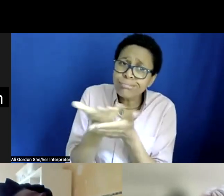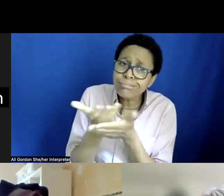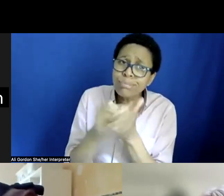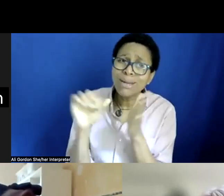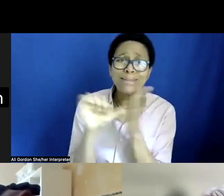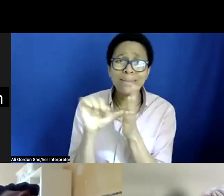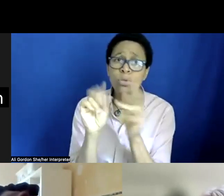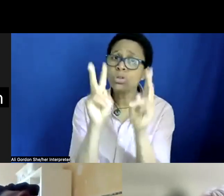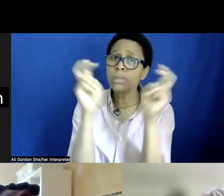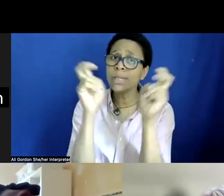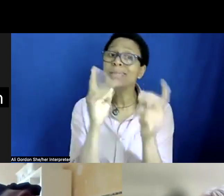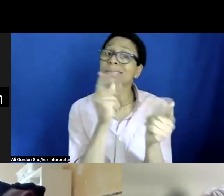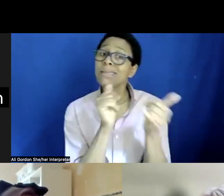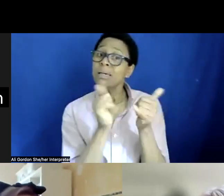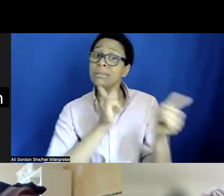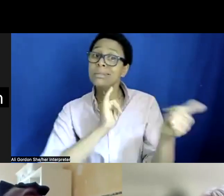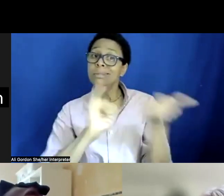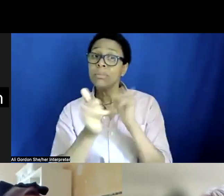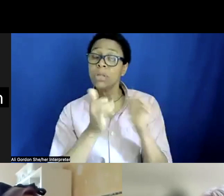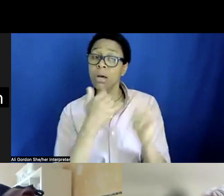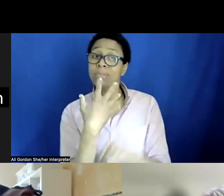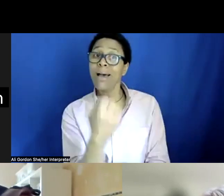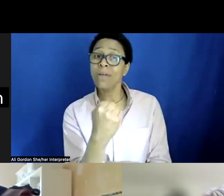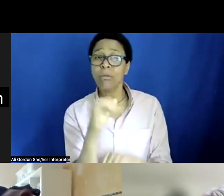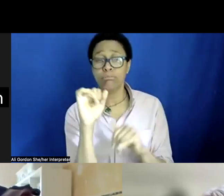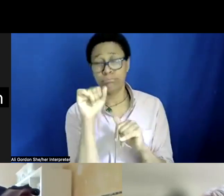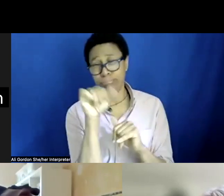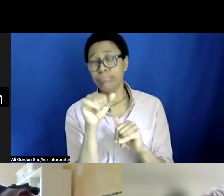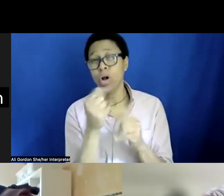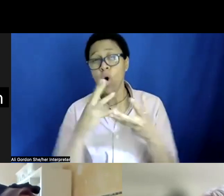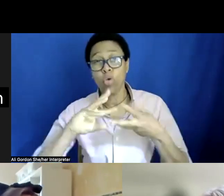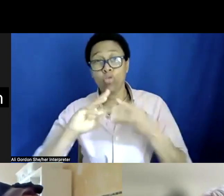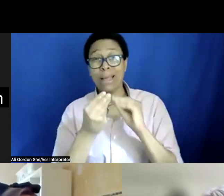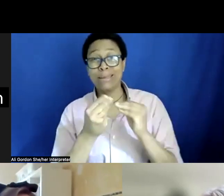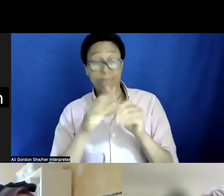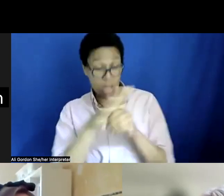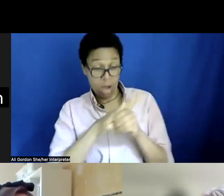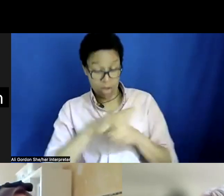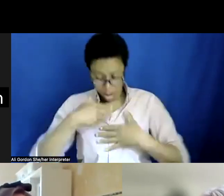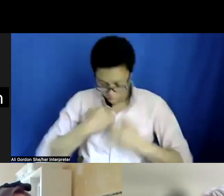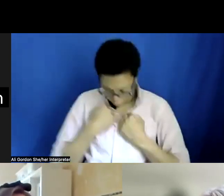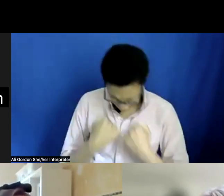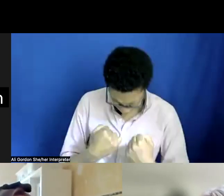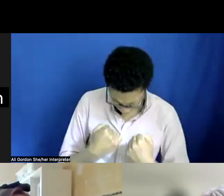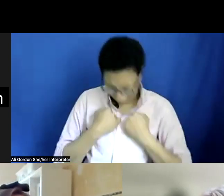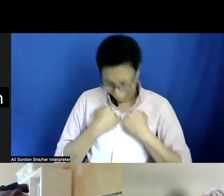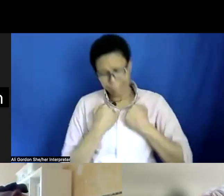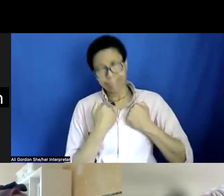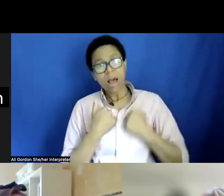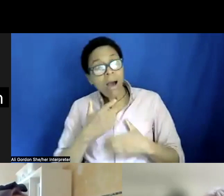having that creativity, as we all know, helps us manage it in a way. And I love the idea of the physical